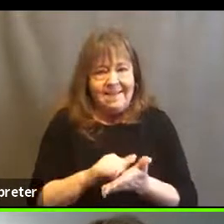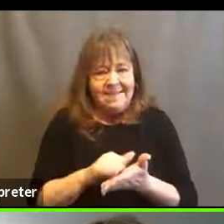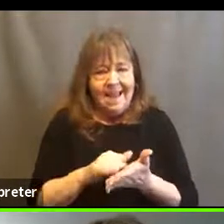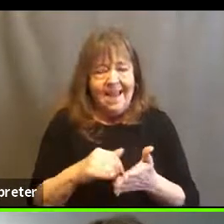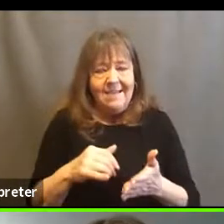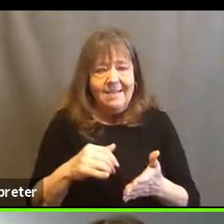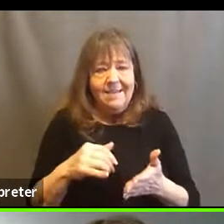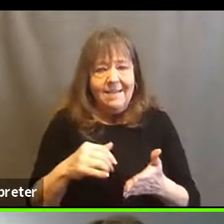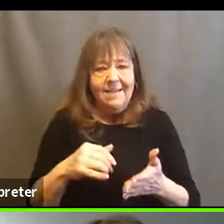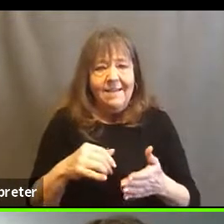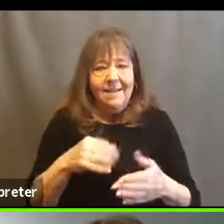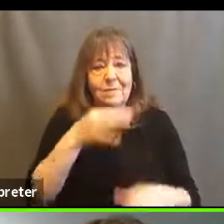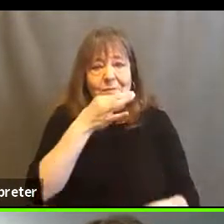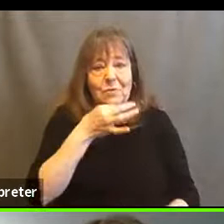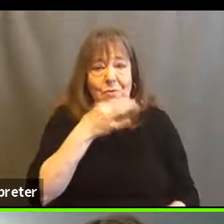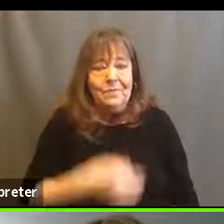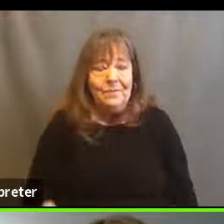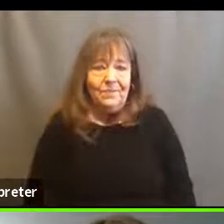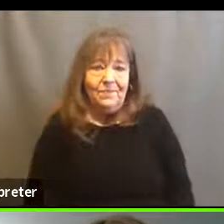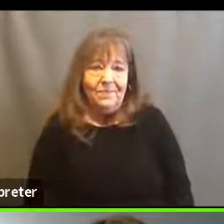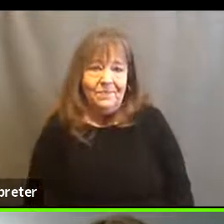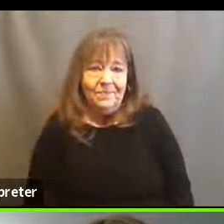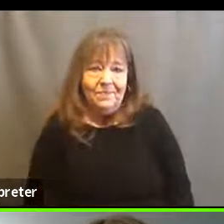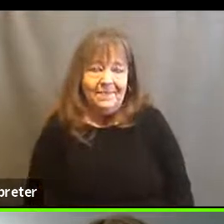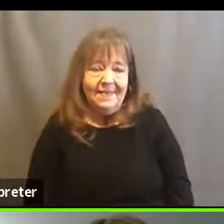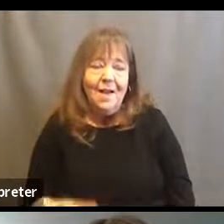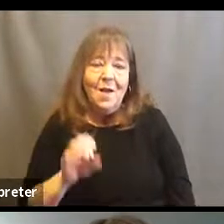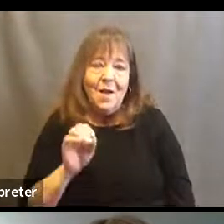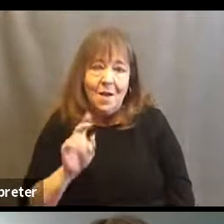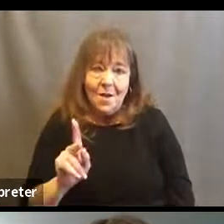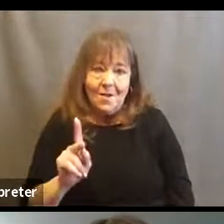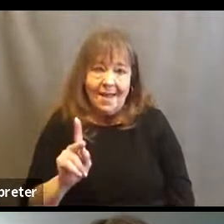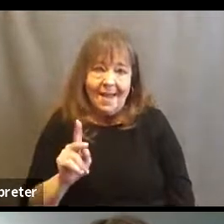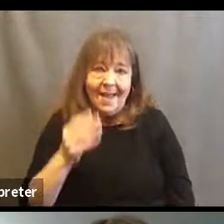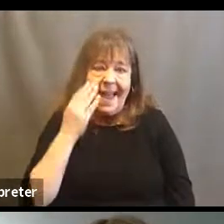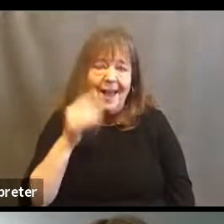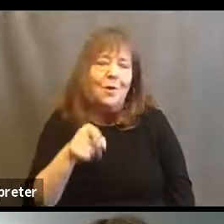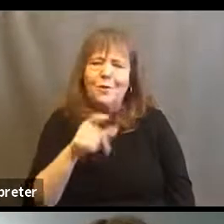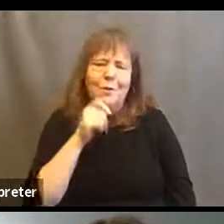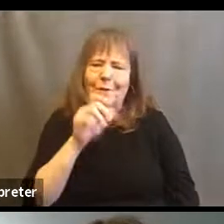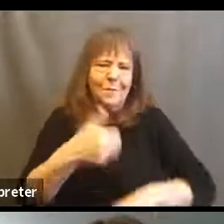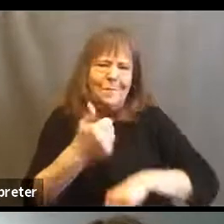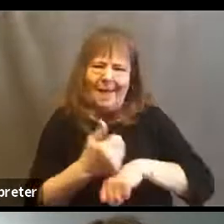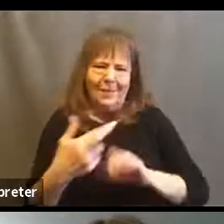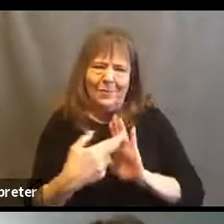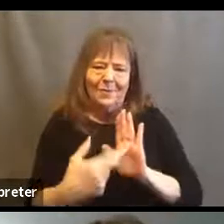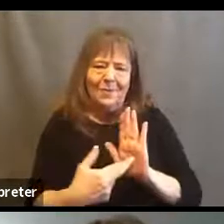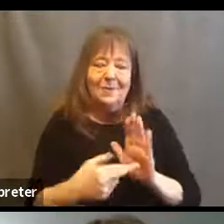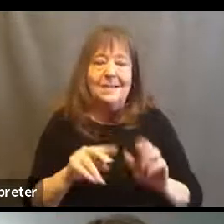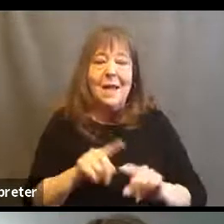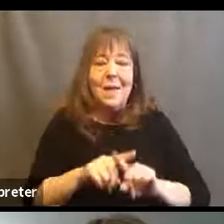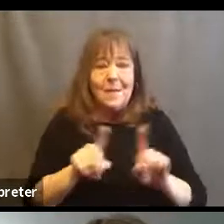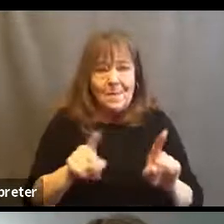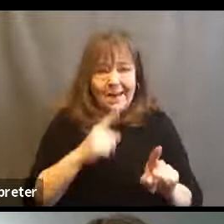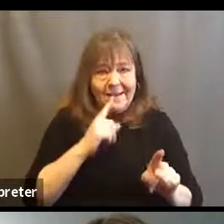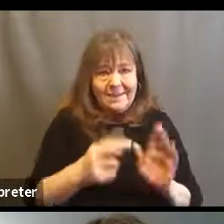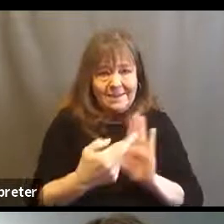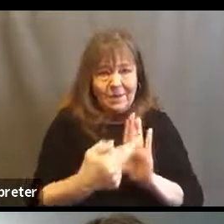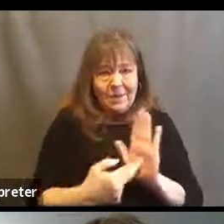that topic up soon. Okay. I mean, I know you don't make the rules, but is there a rule that